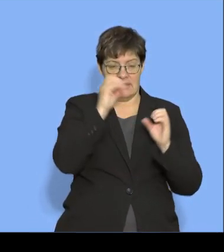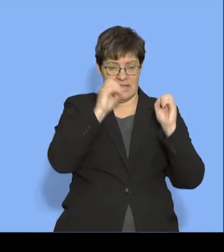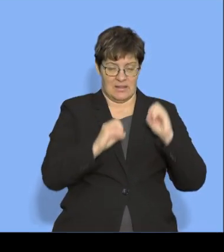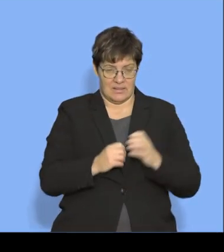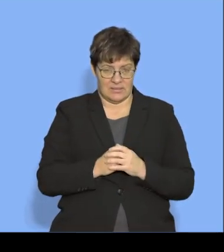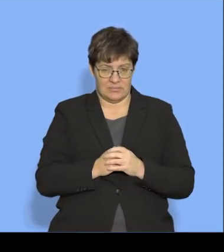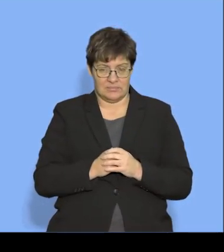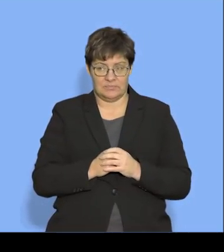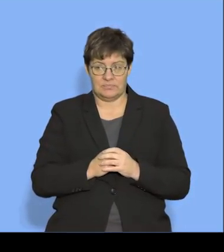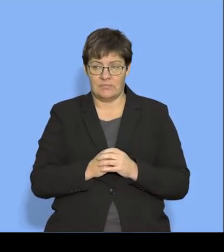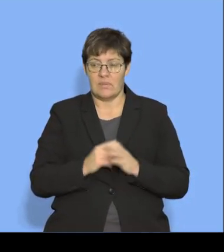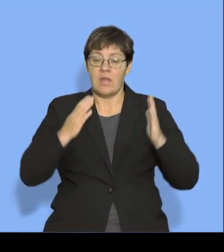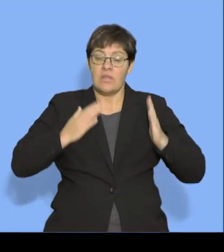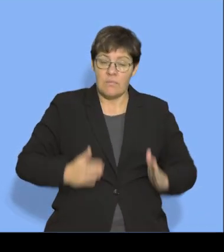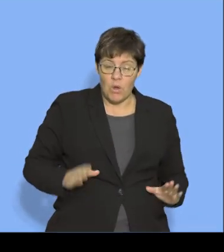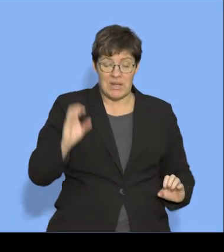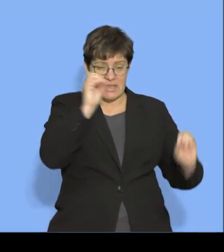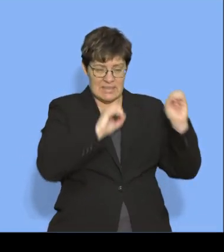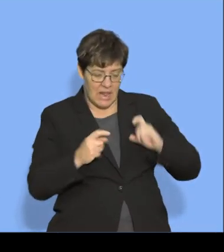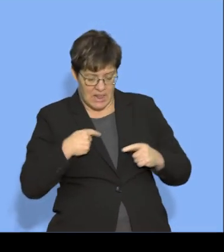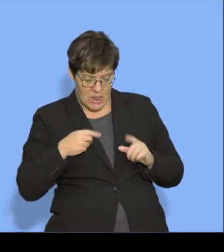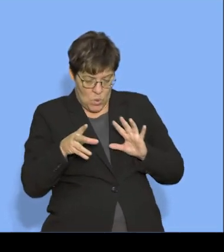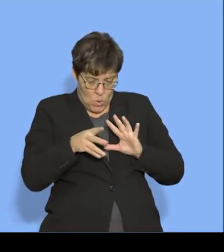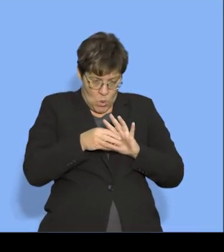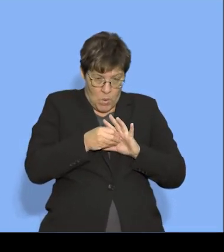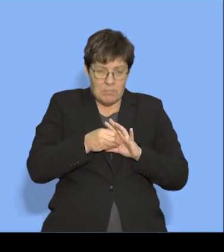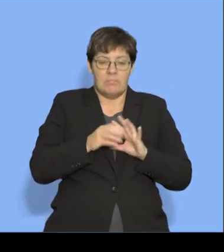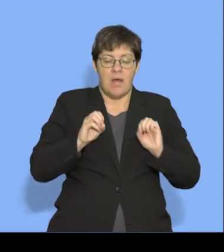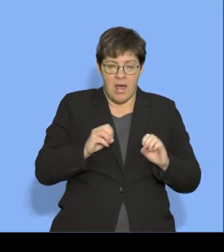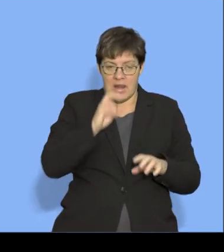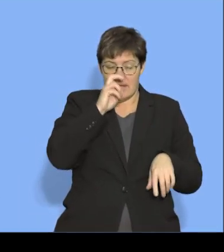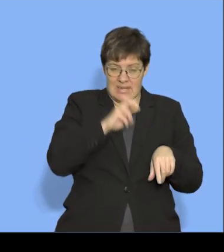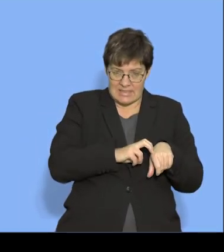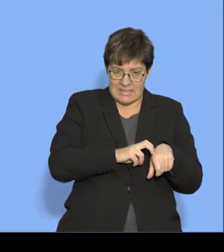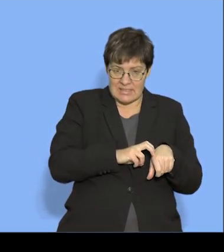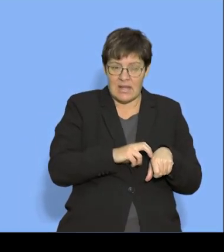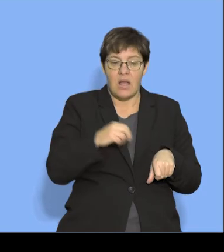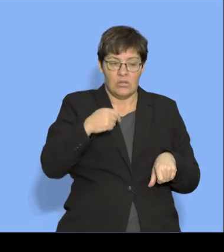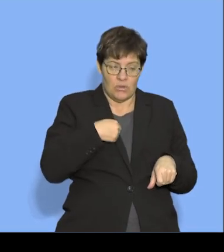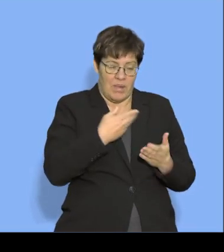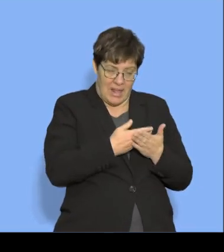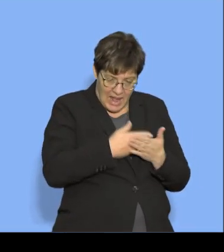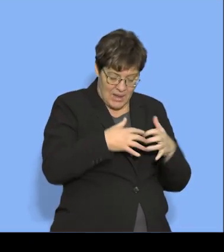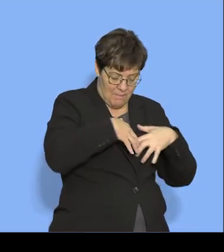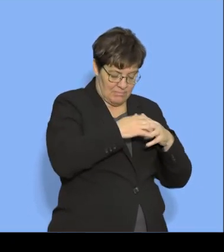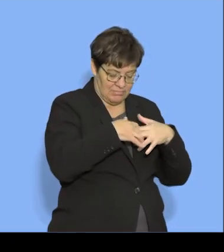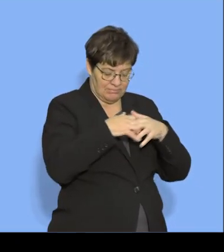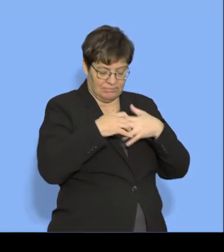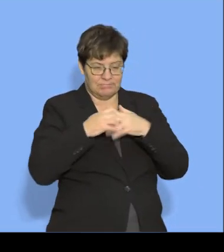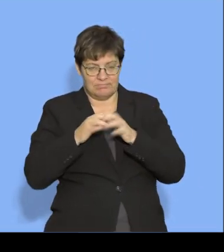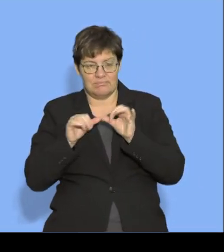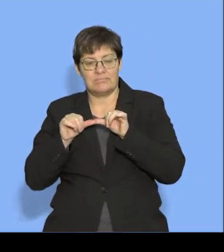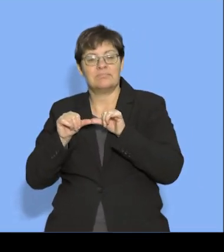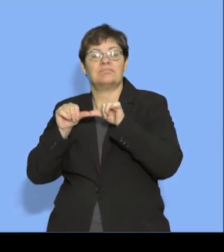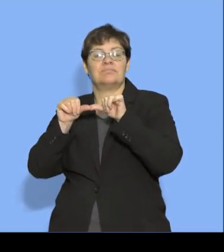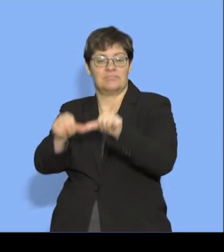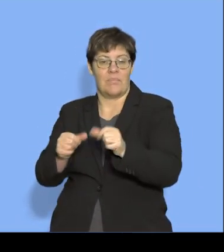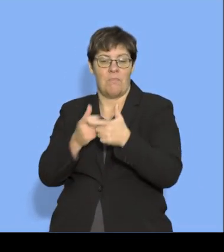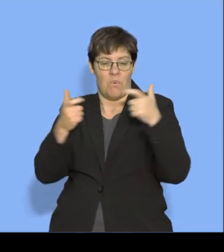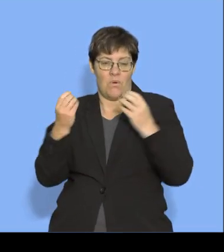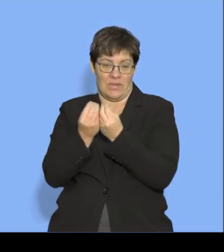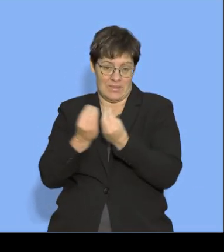the cells of the body. The body cells then absorb these required nutrients, which are necessary for building and